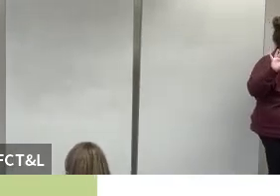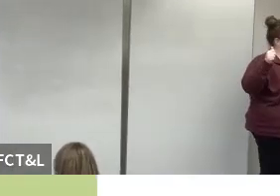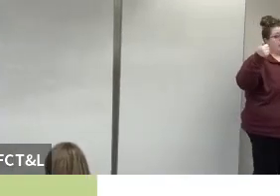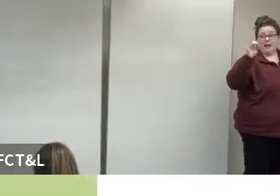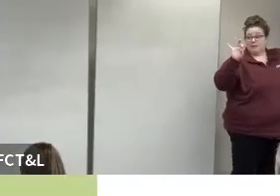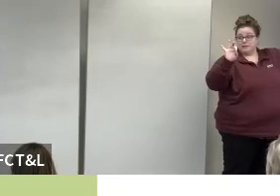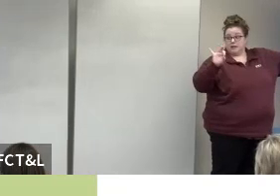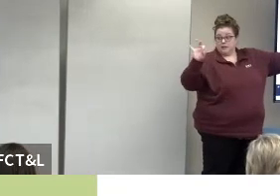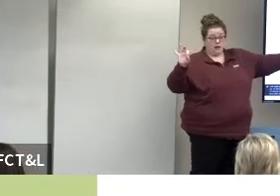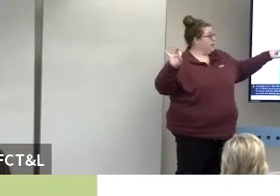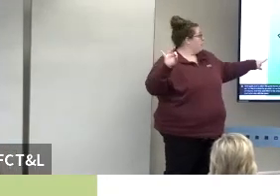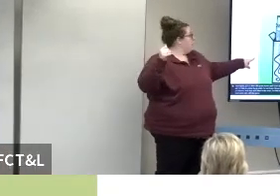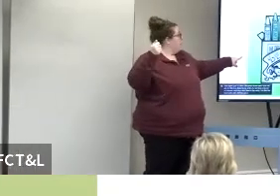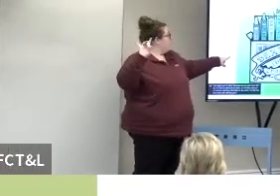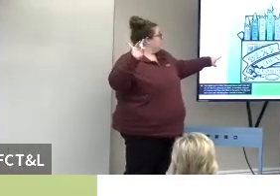is from